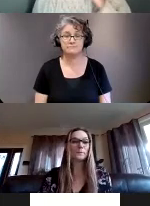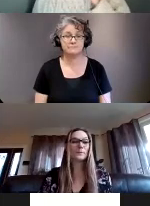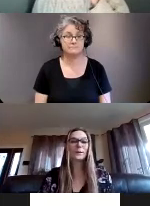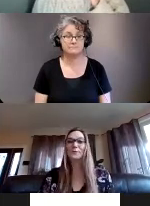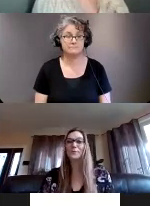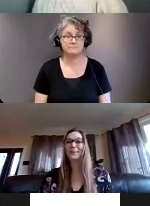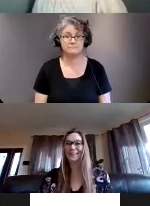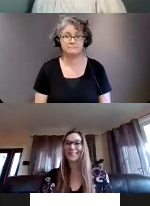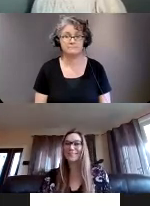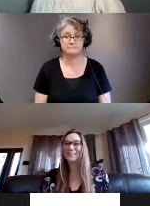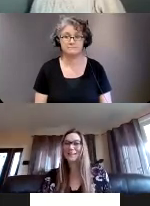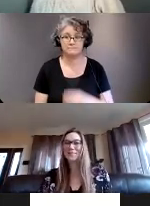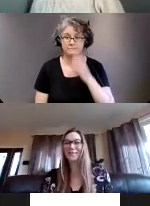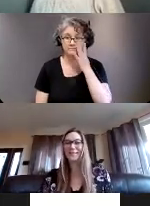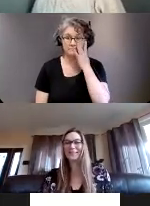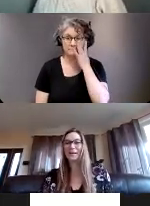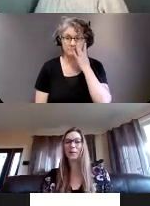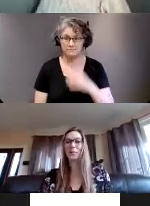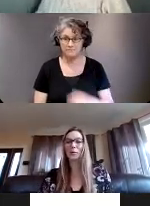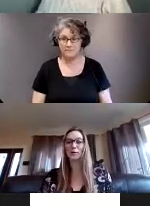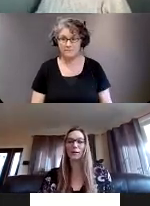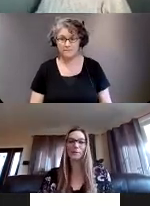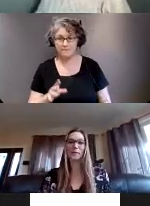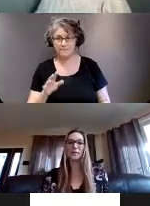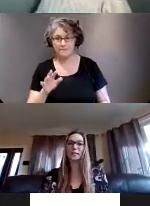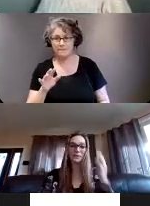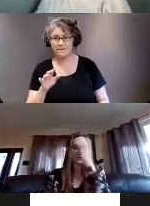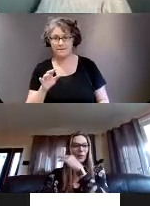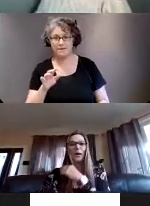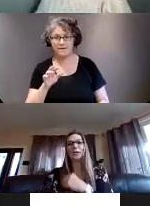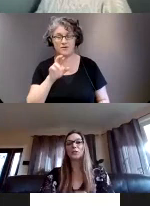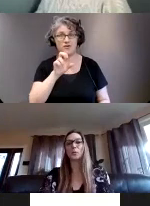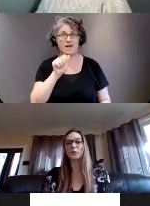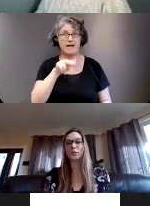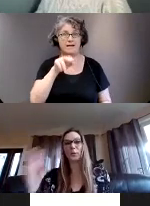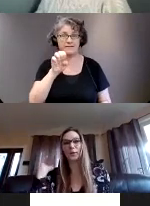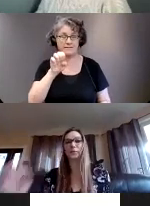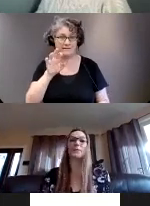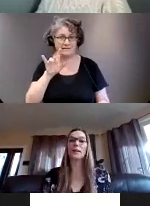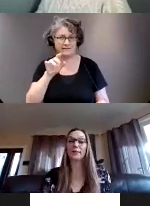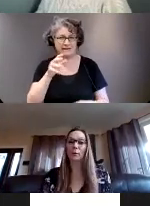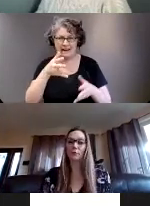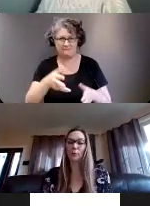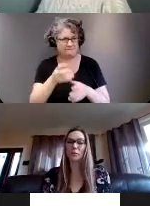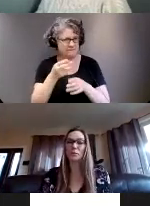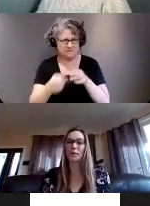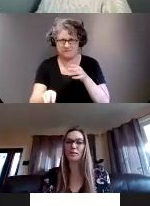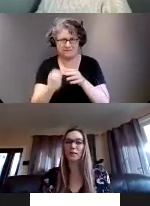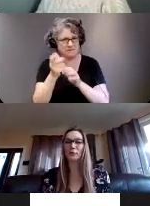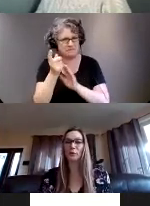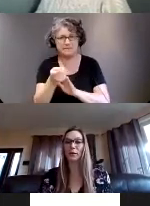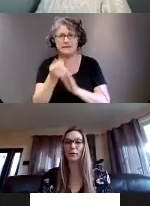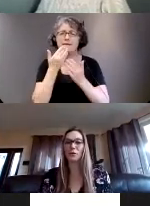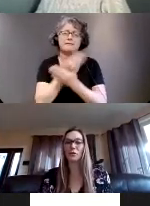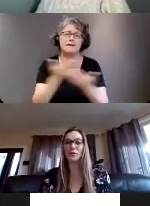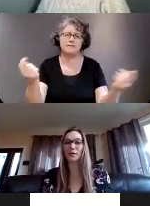You're on. We just have a couple more minutes left. So I just want to thank everyone for participating today